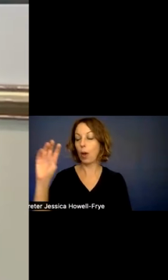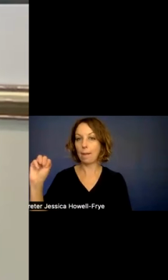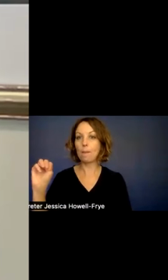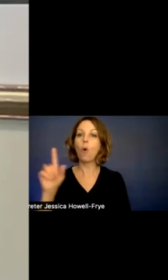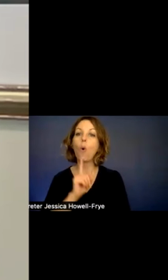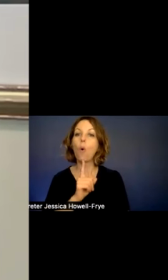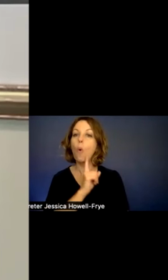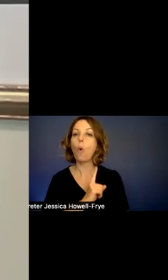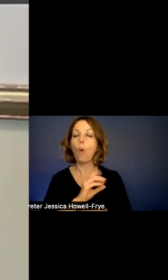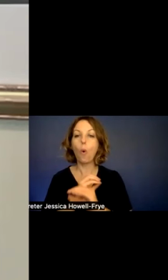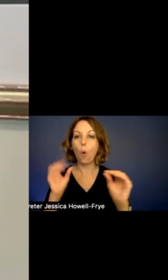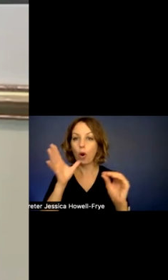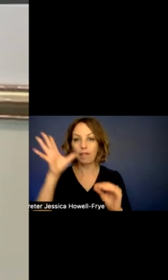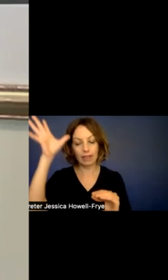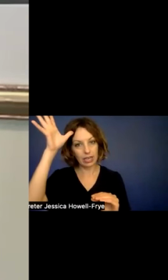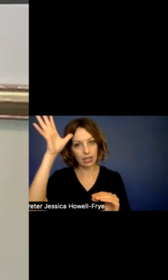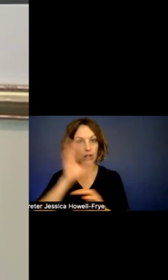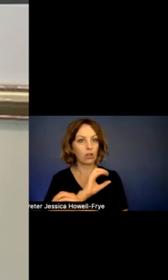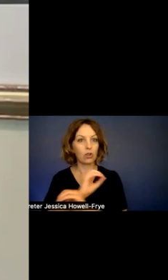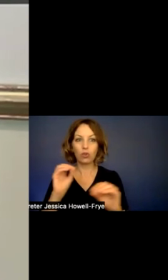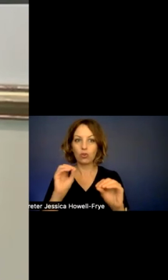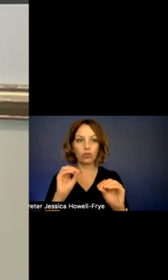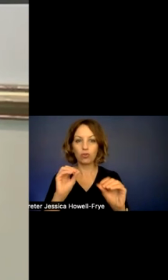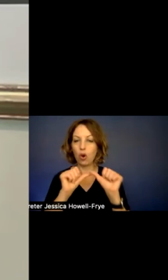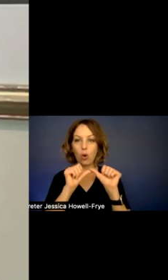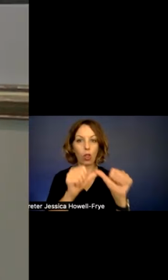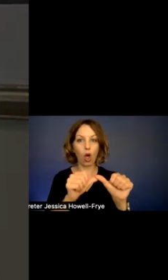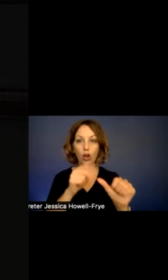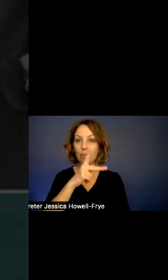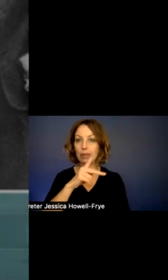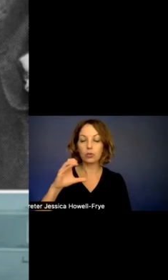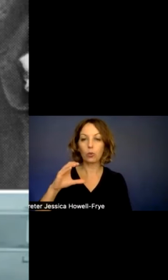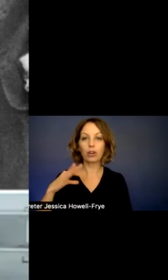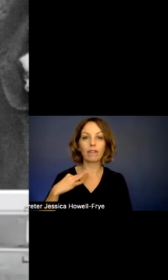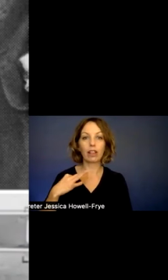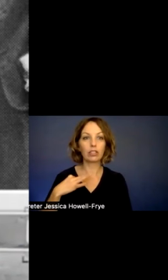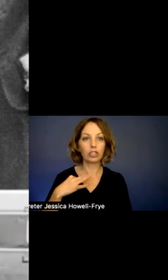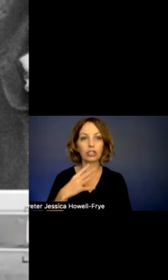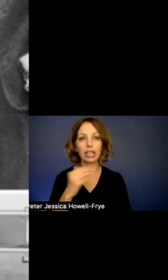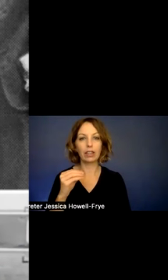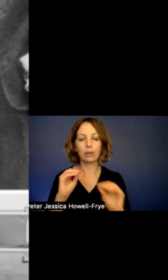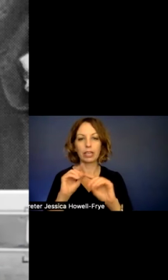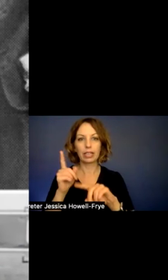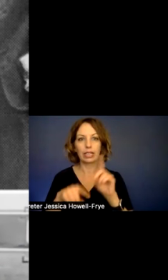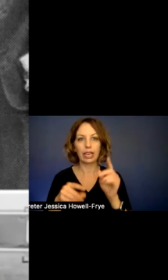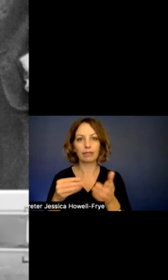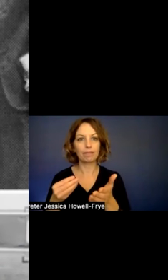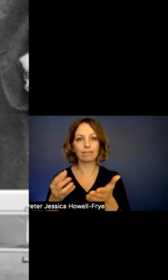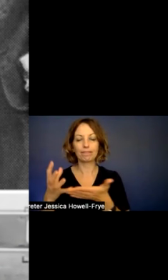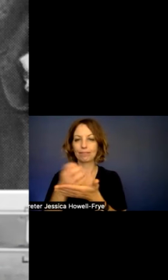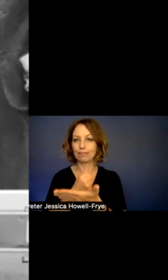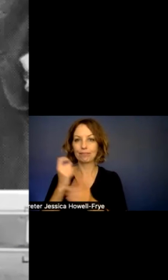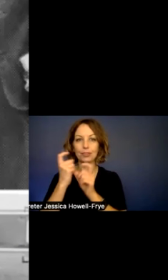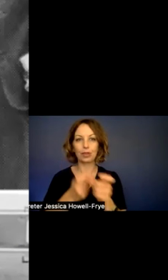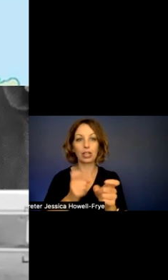means that there no longer are Peace Corps volunteers serving in Malaysia to replenish our ranks. Our first Peace Corps volunteers arrived in